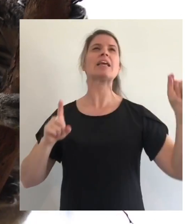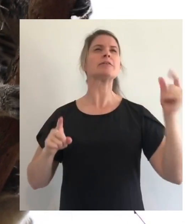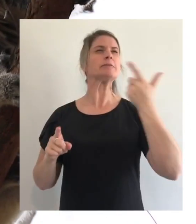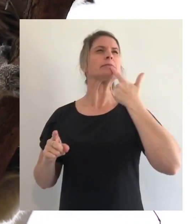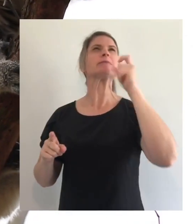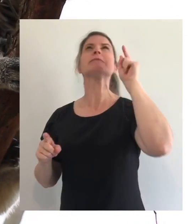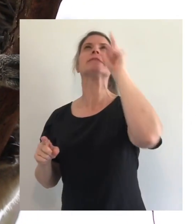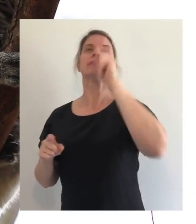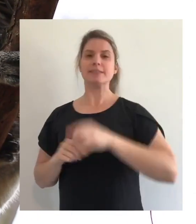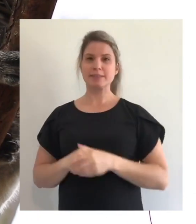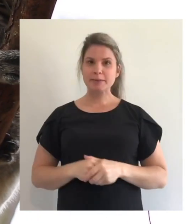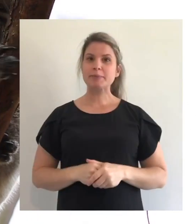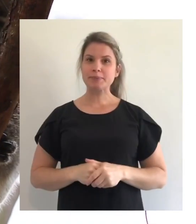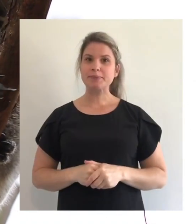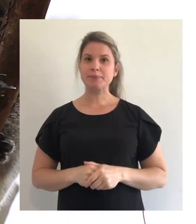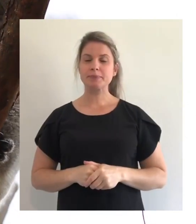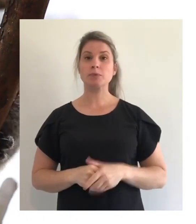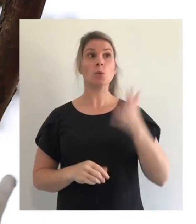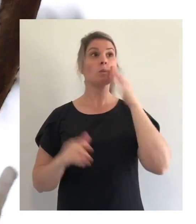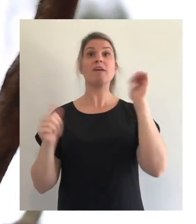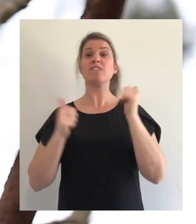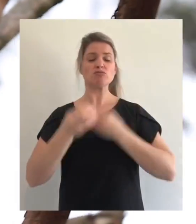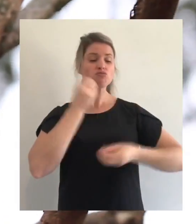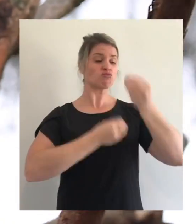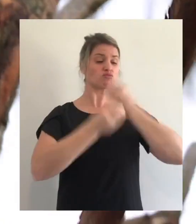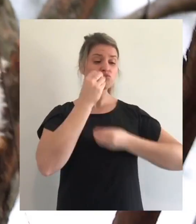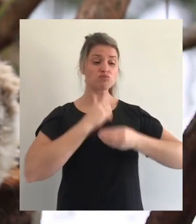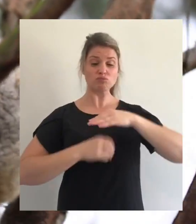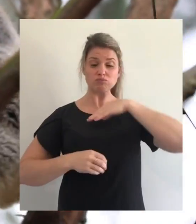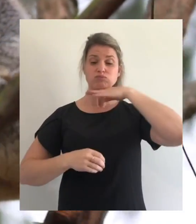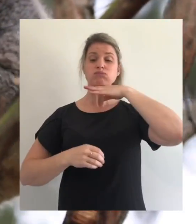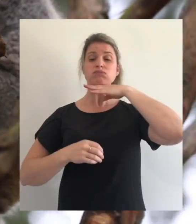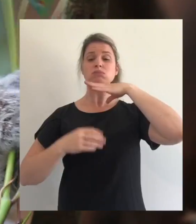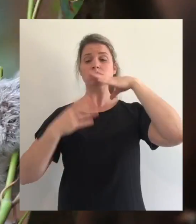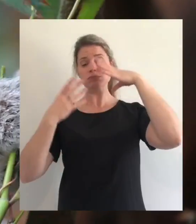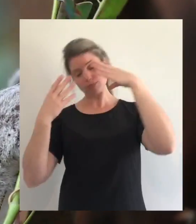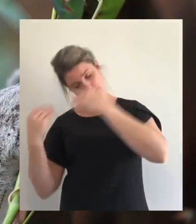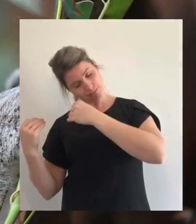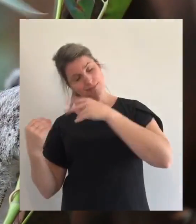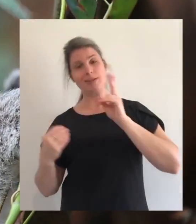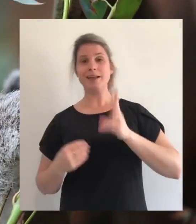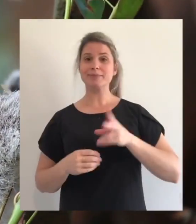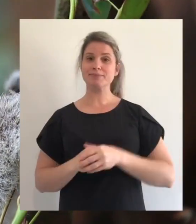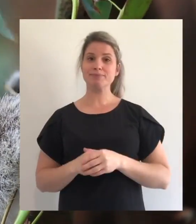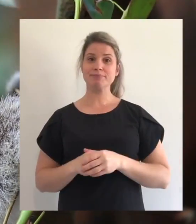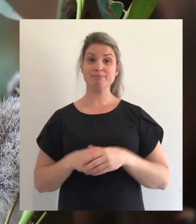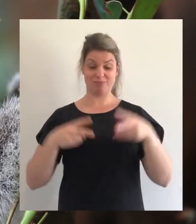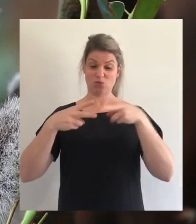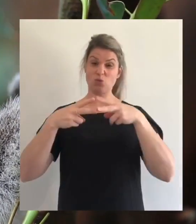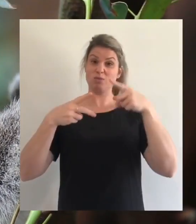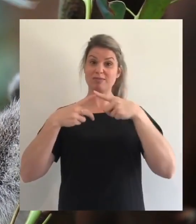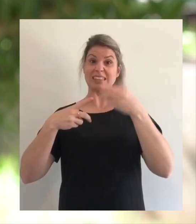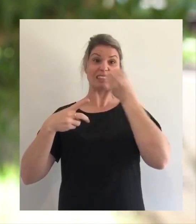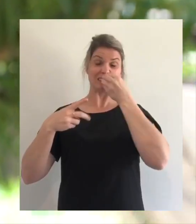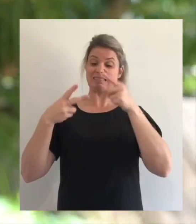of leaves, and whenever they are finished eating they're probably going to go straight back to sleep pretty much. So pretty much their 2 main activities, eating and